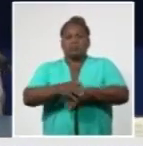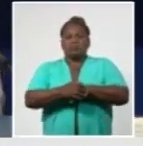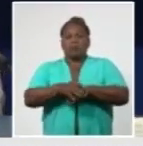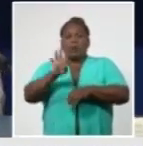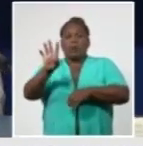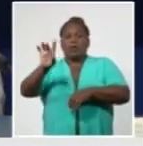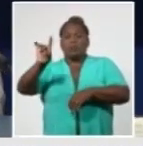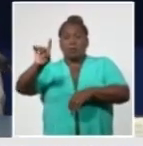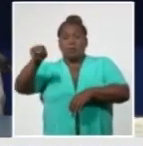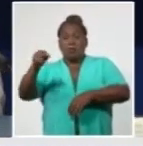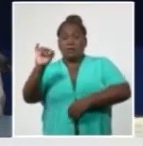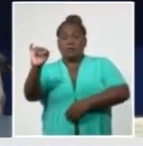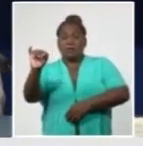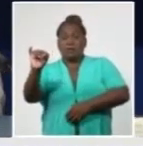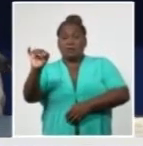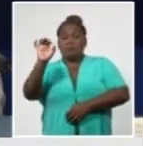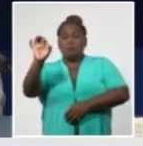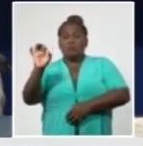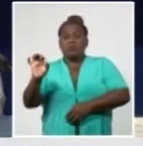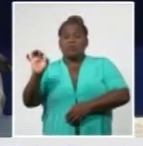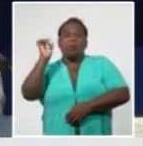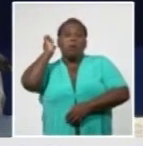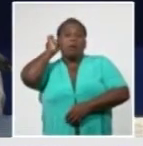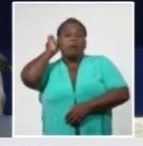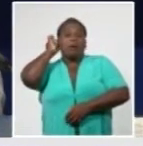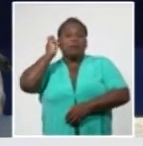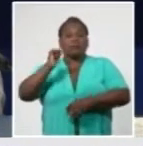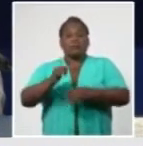sex, 50.4% in males and